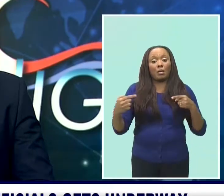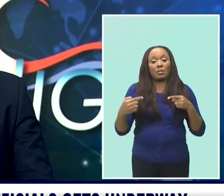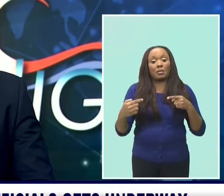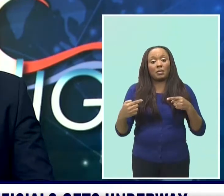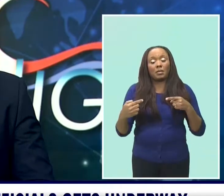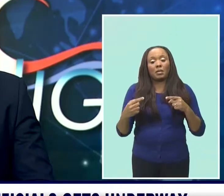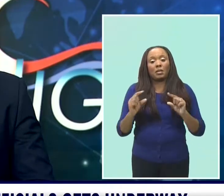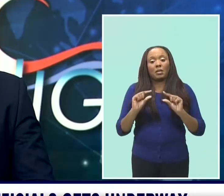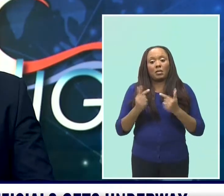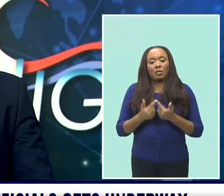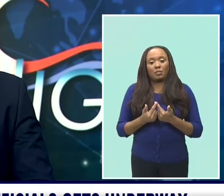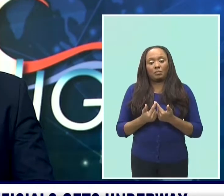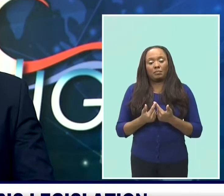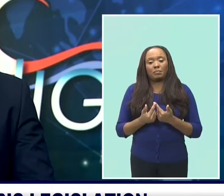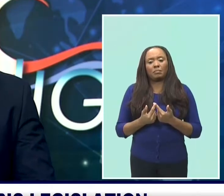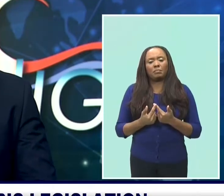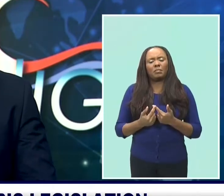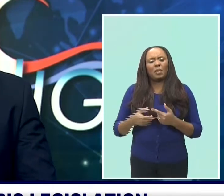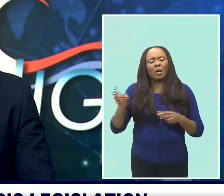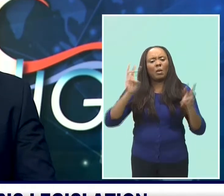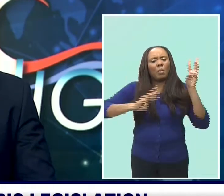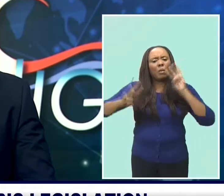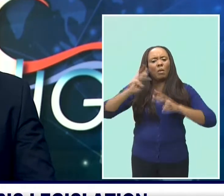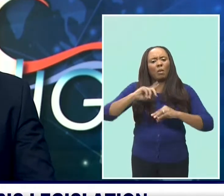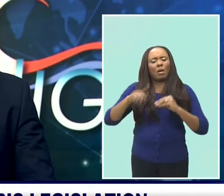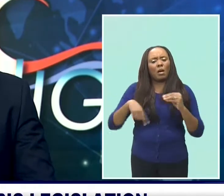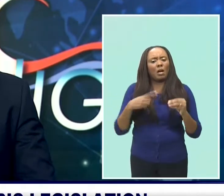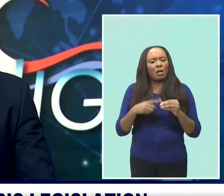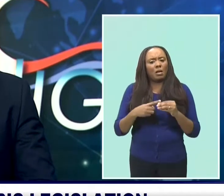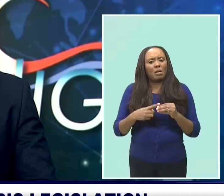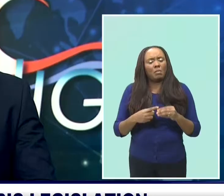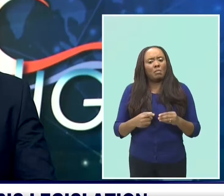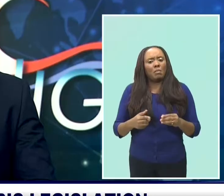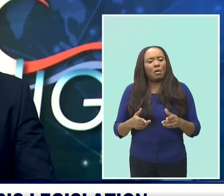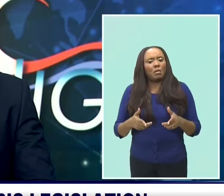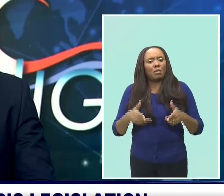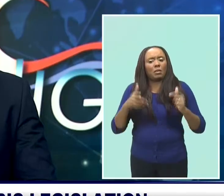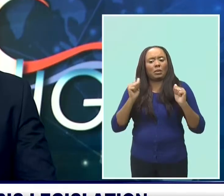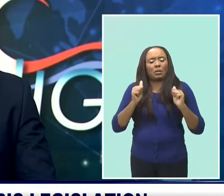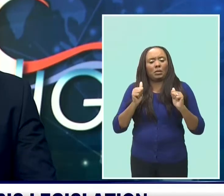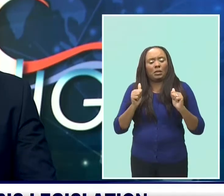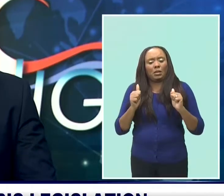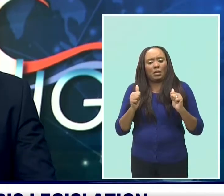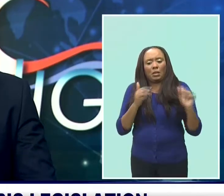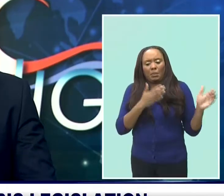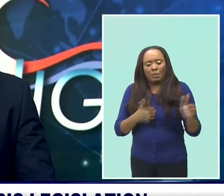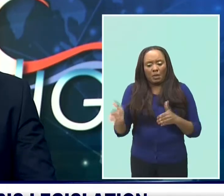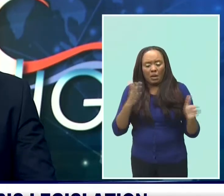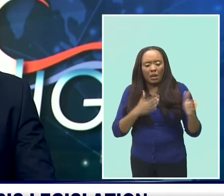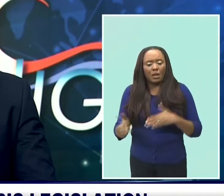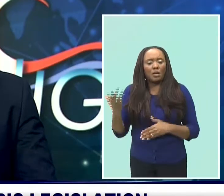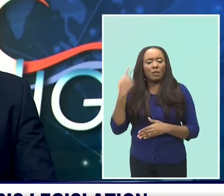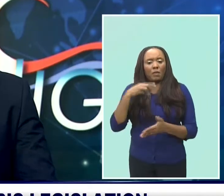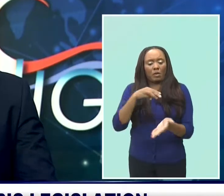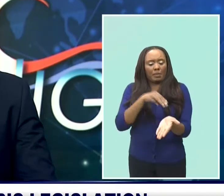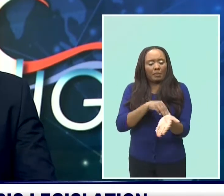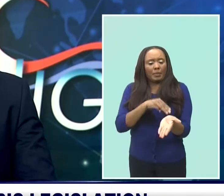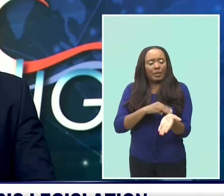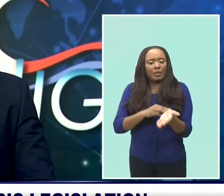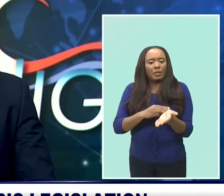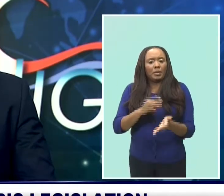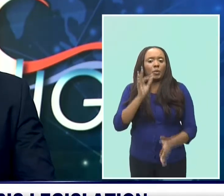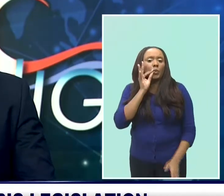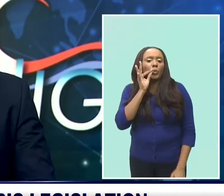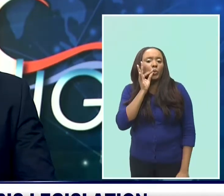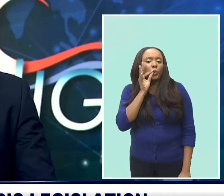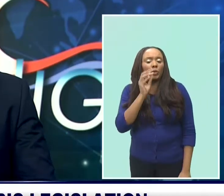Development Party is worried about what it describes as hasty undertakings surrounding the proposed medicinal cannabis bill. During a media